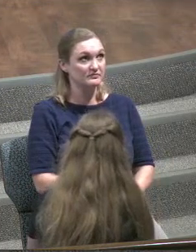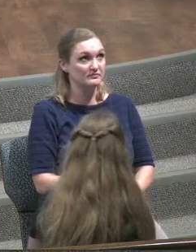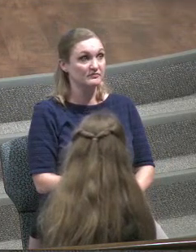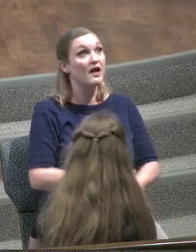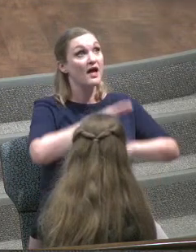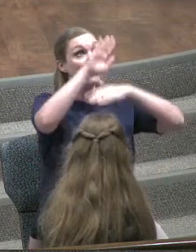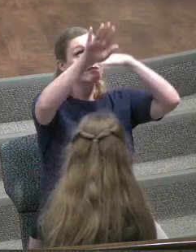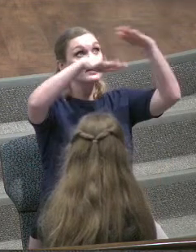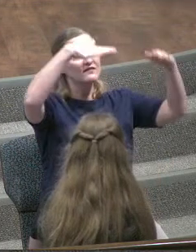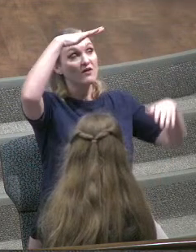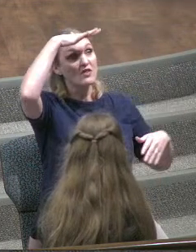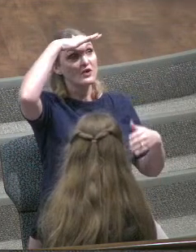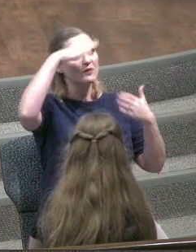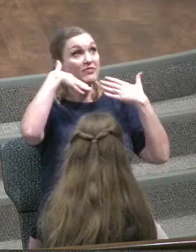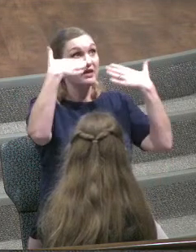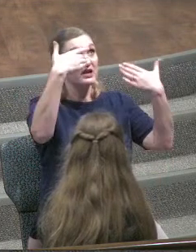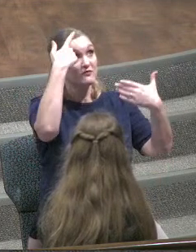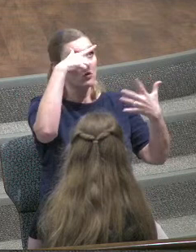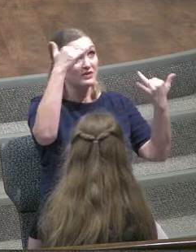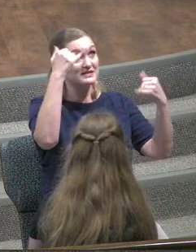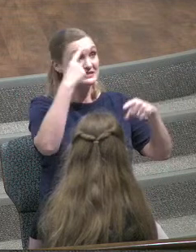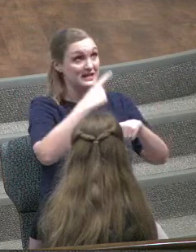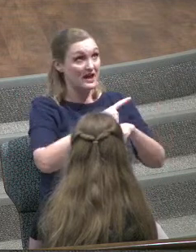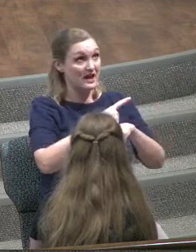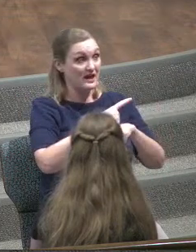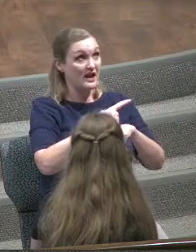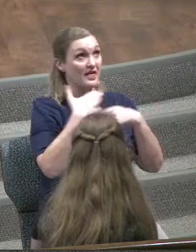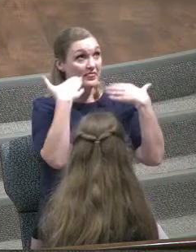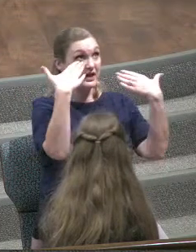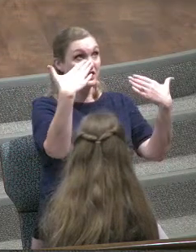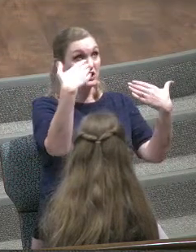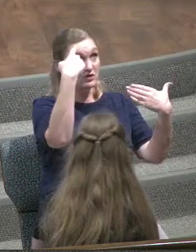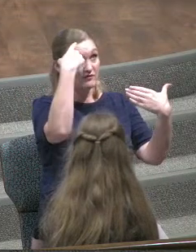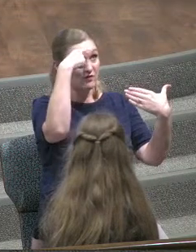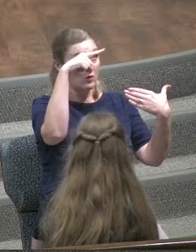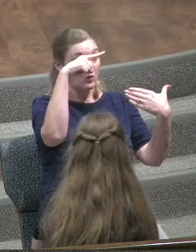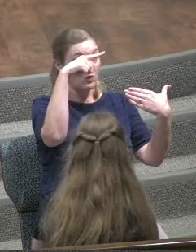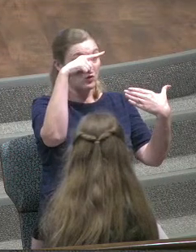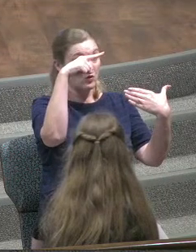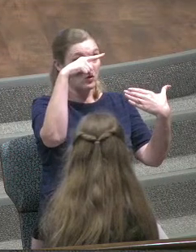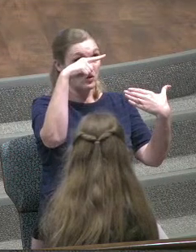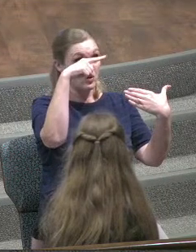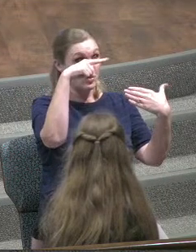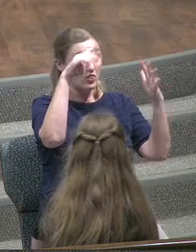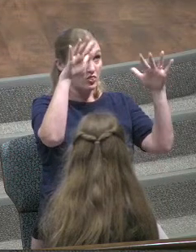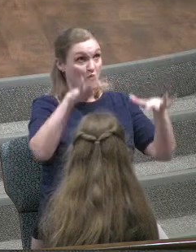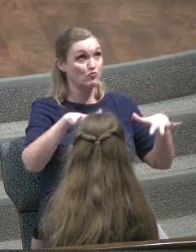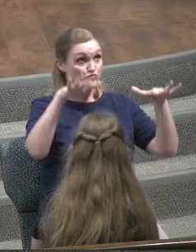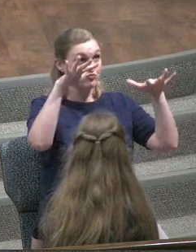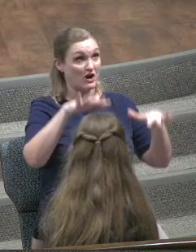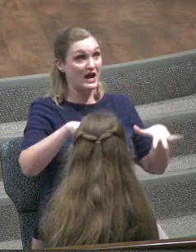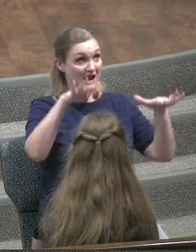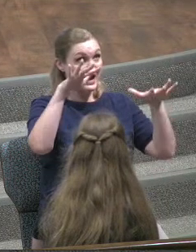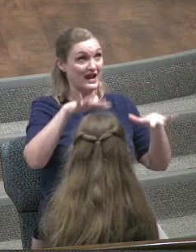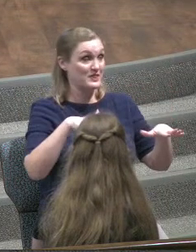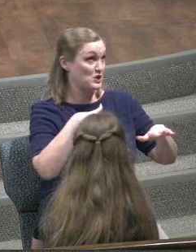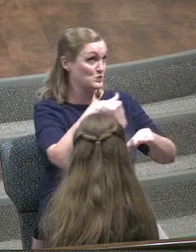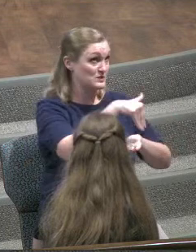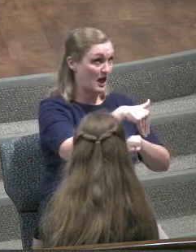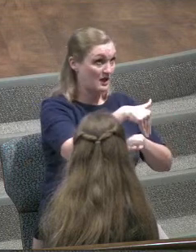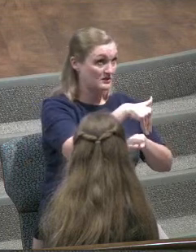Dear Heavenly Father, we're thankful for this day. We're thankful for the refreshing rain that you've sent for